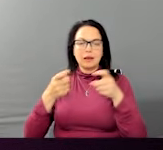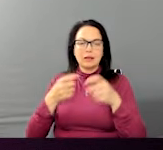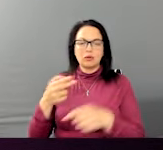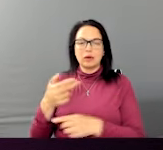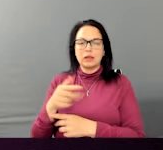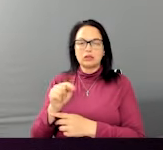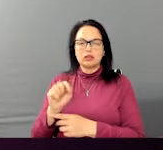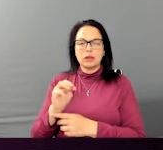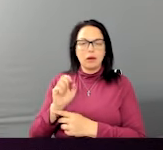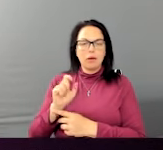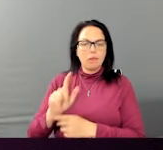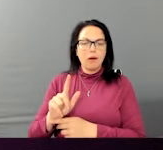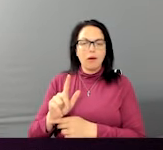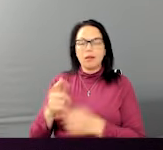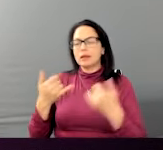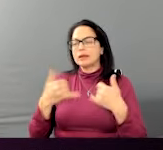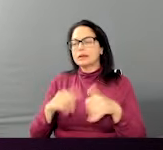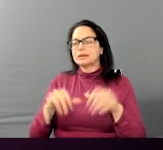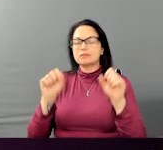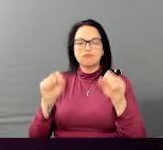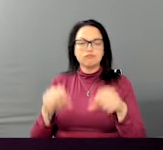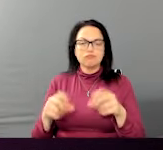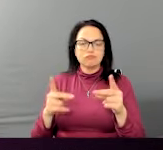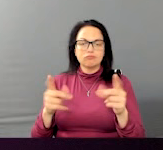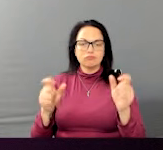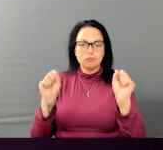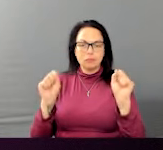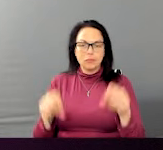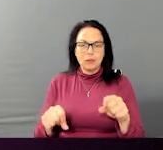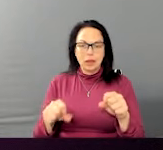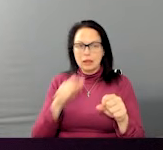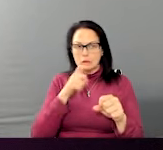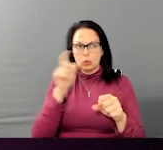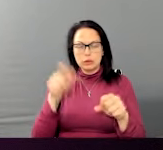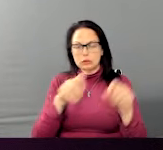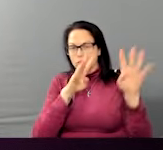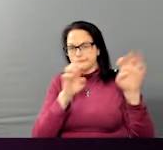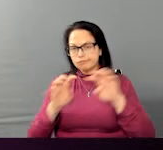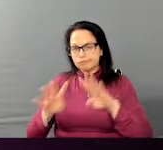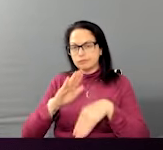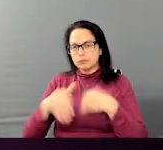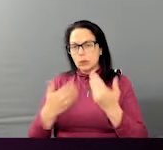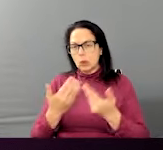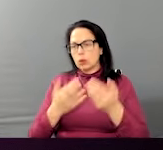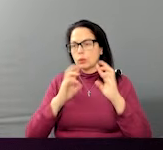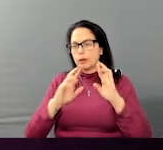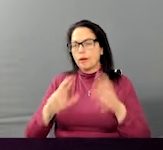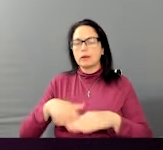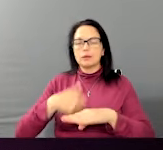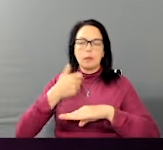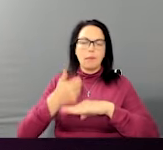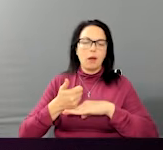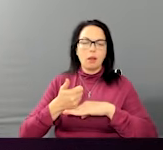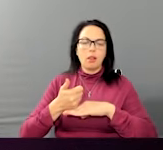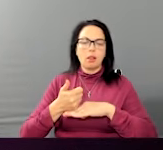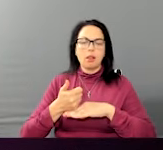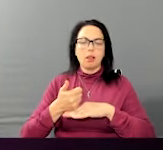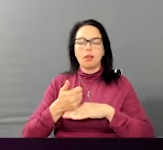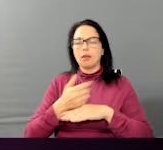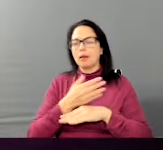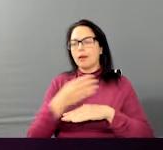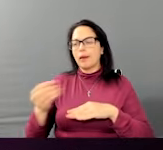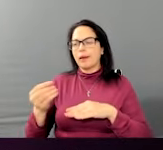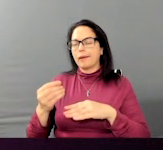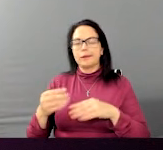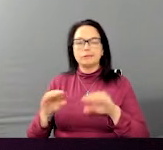to still be fast, rather than having to download all the React and do all the compiling and and rendering all of that